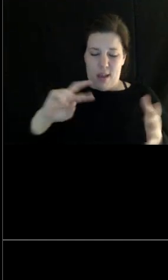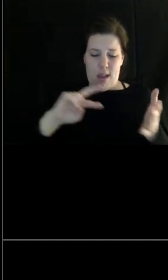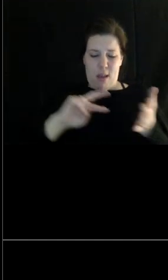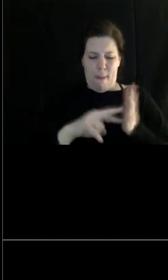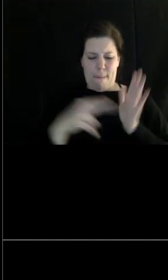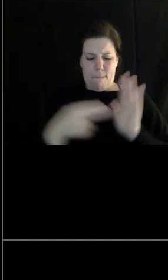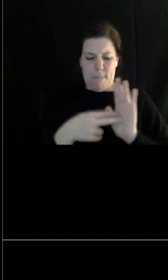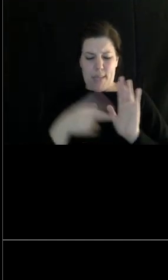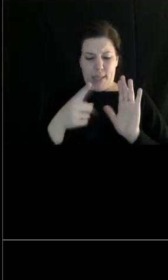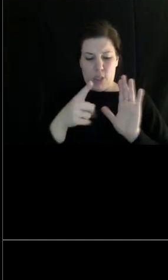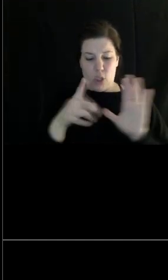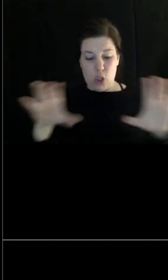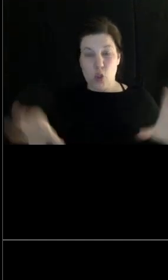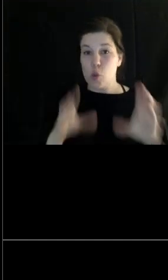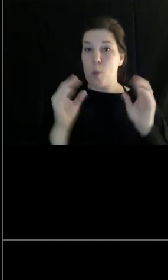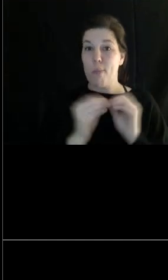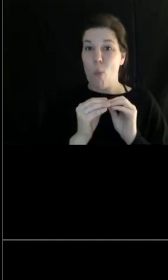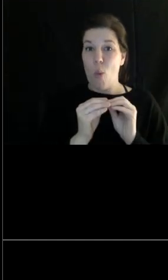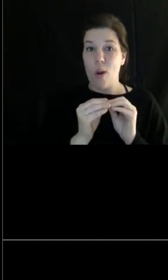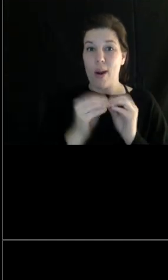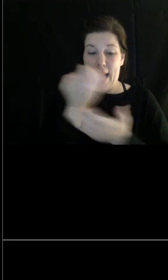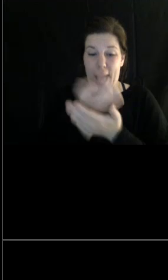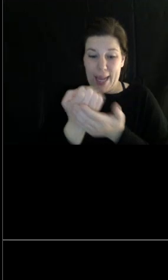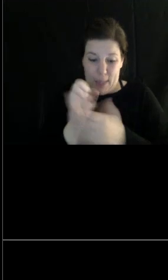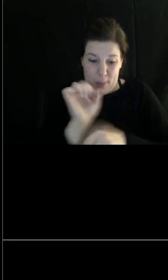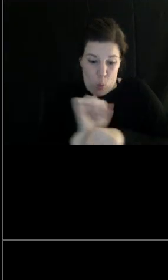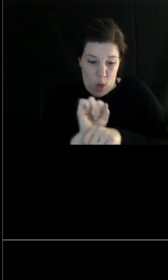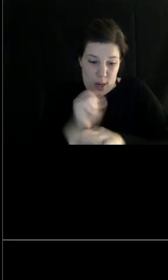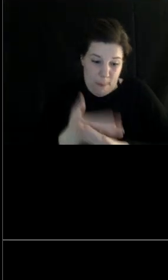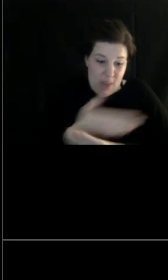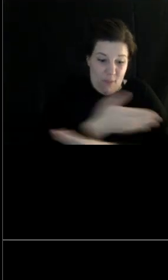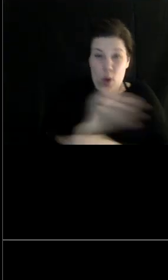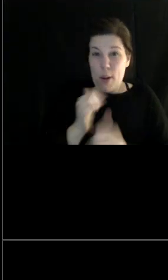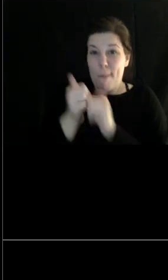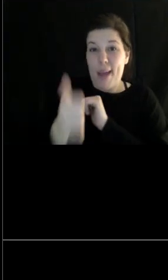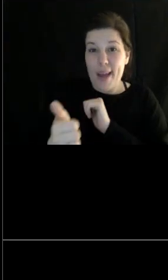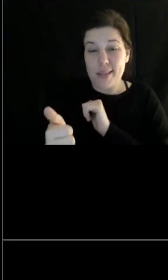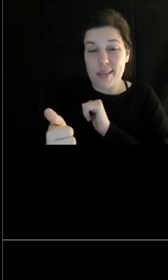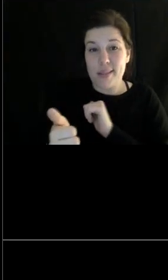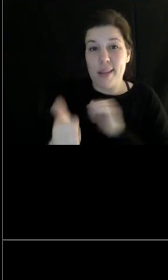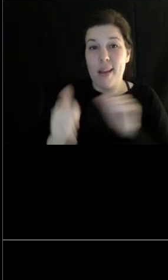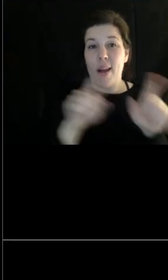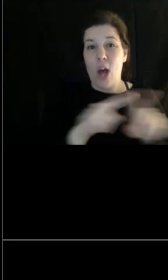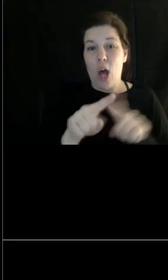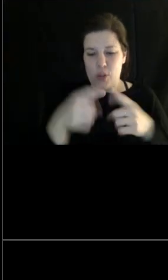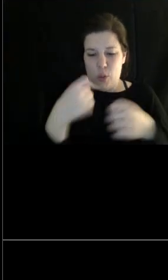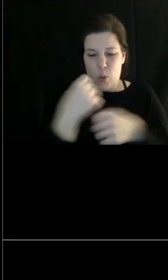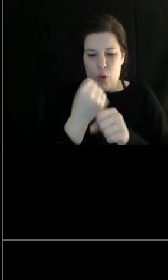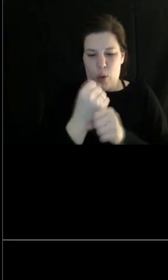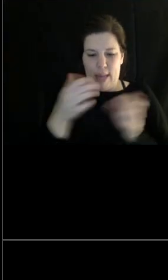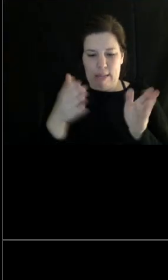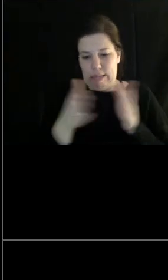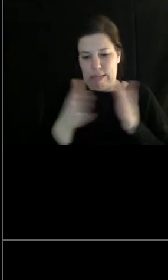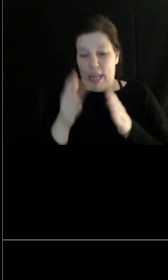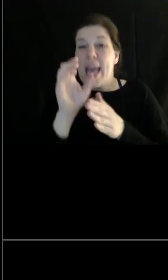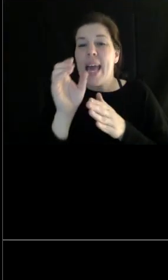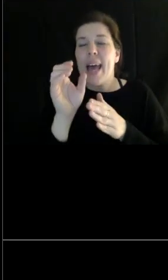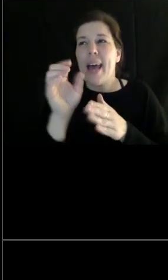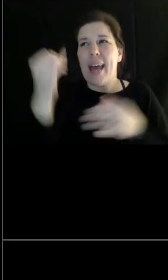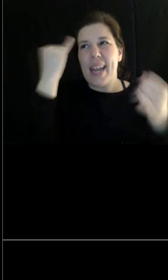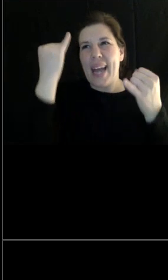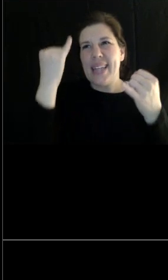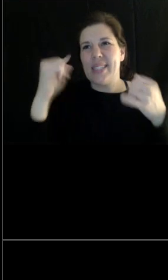more economic due diligence before you pass an ordinance, and would also create a pathway if a business wanted to challenge those changes. This bill